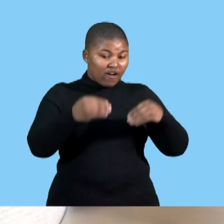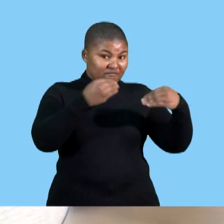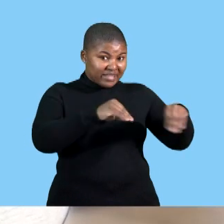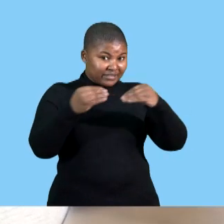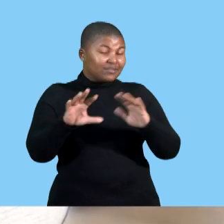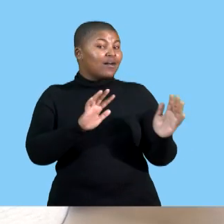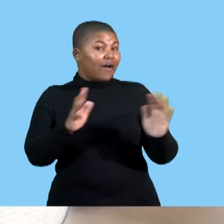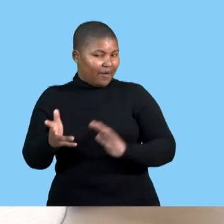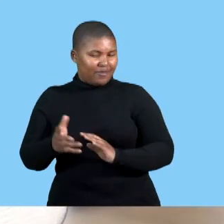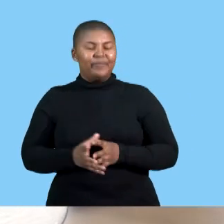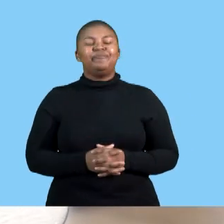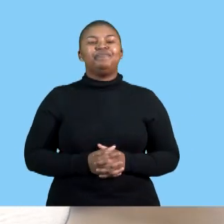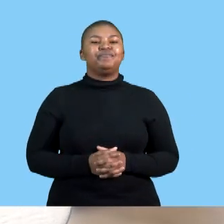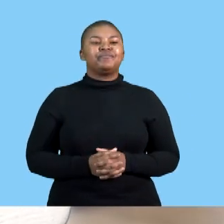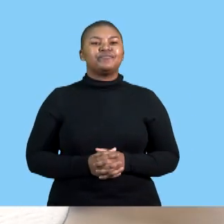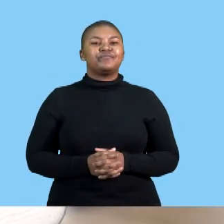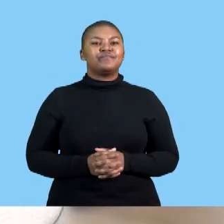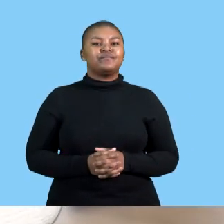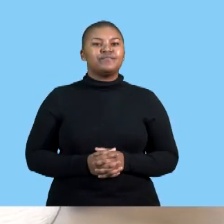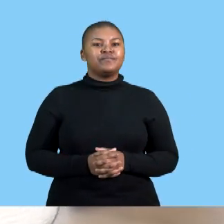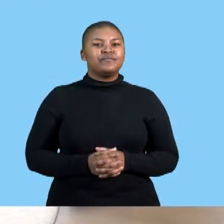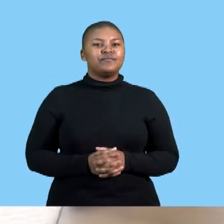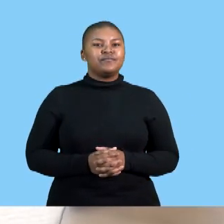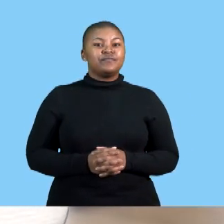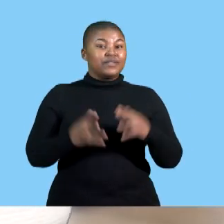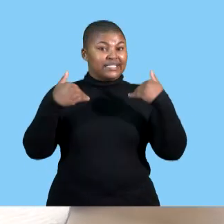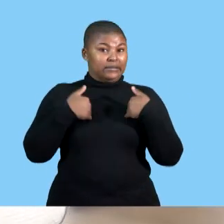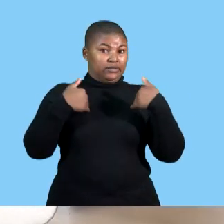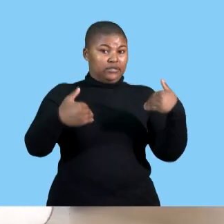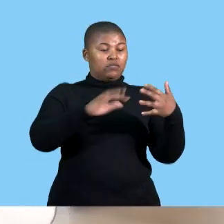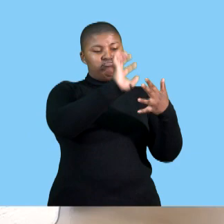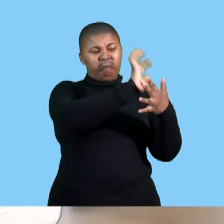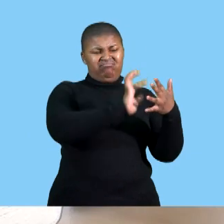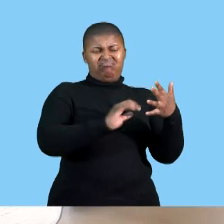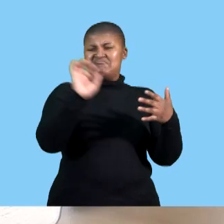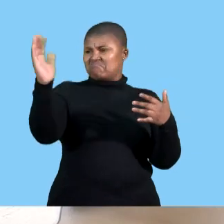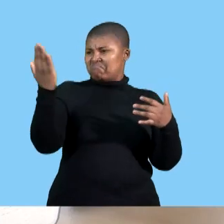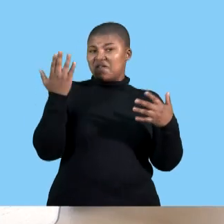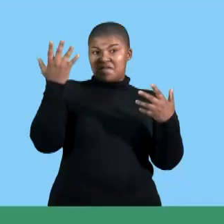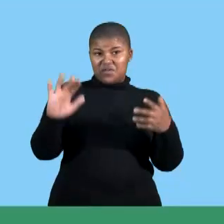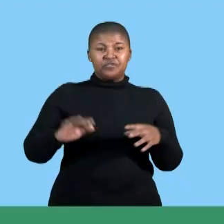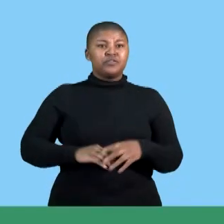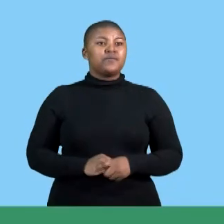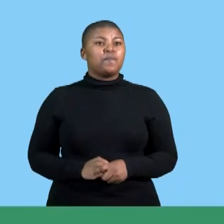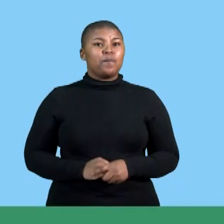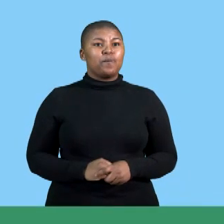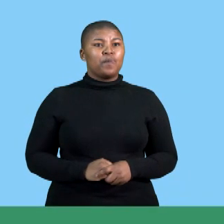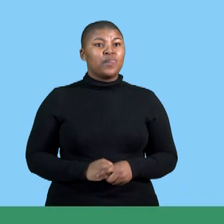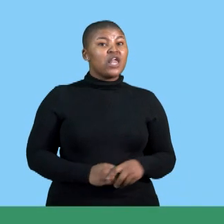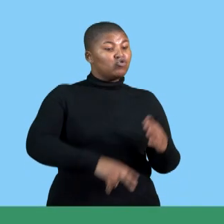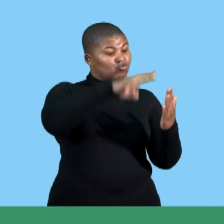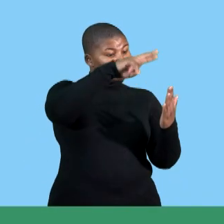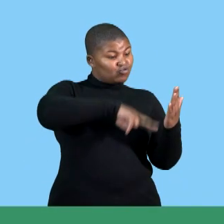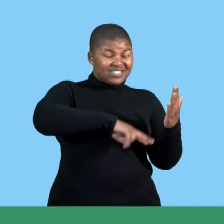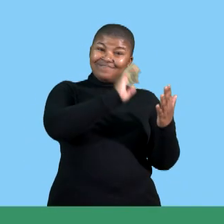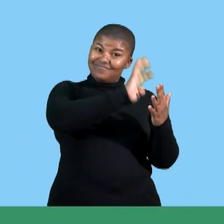business problems. Right, we're starting off with our scenario here. It says, read the scenario below and